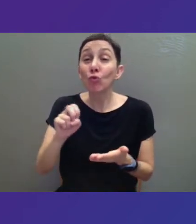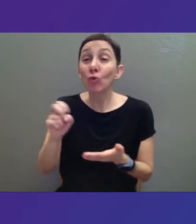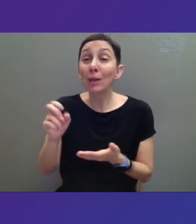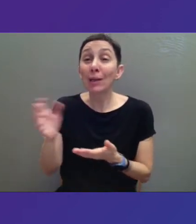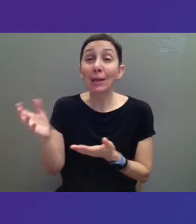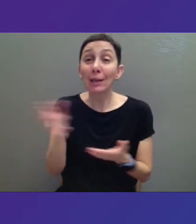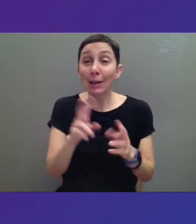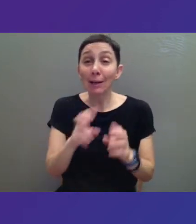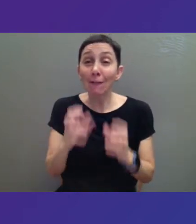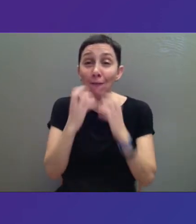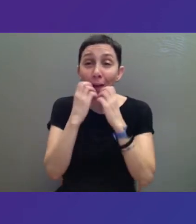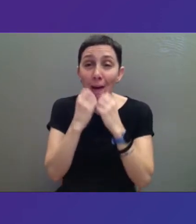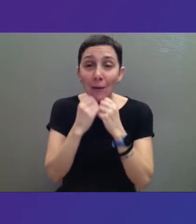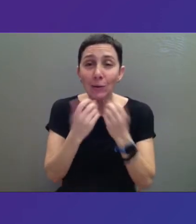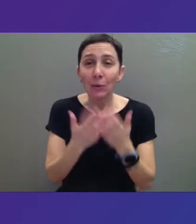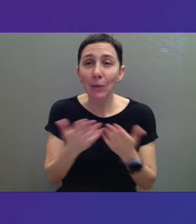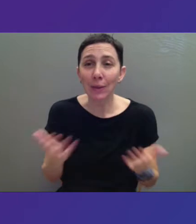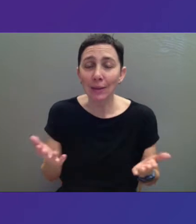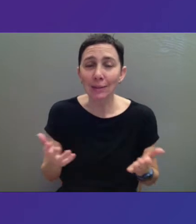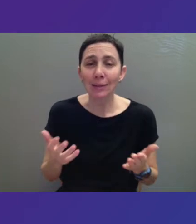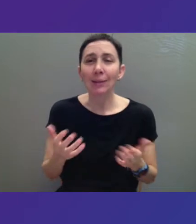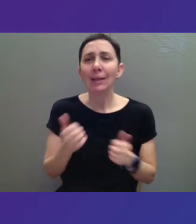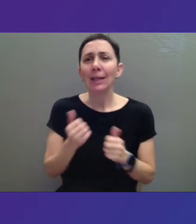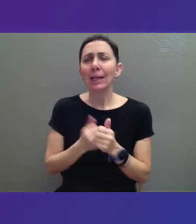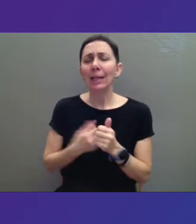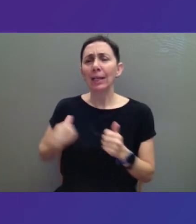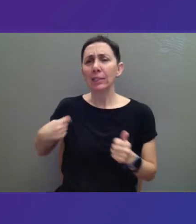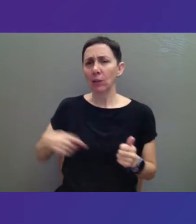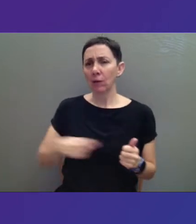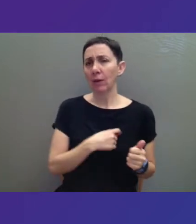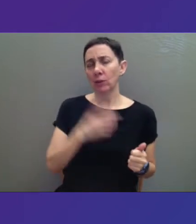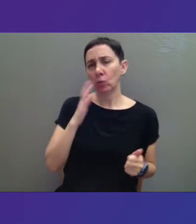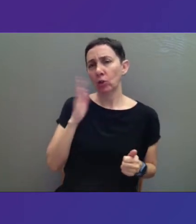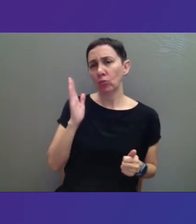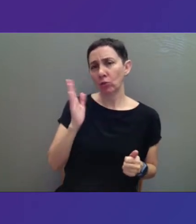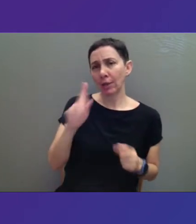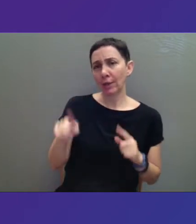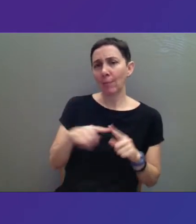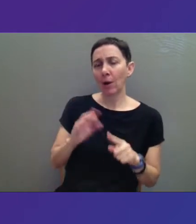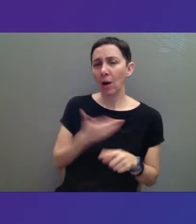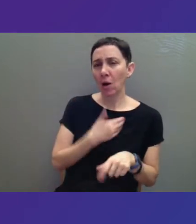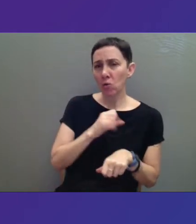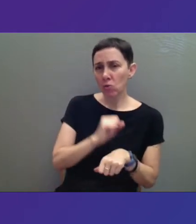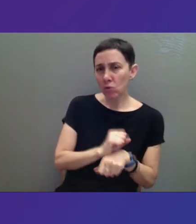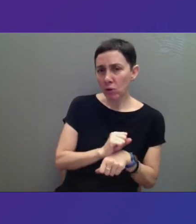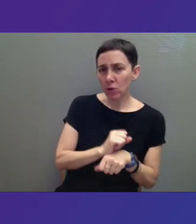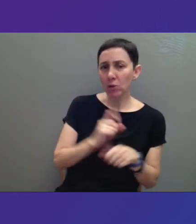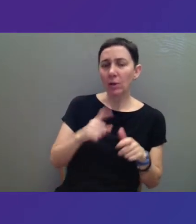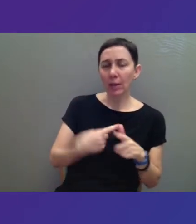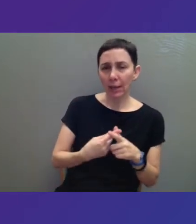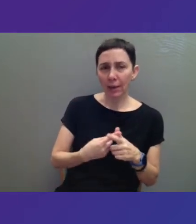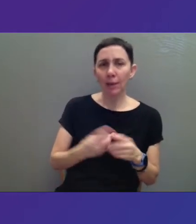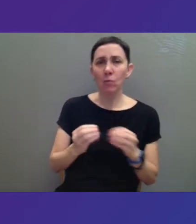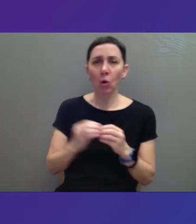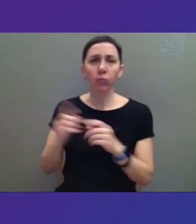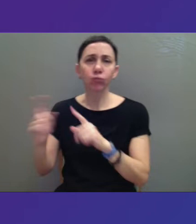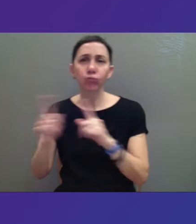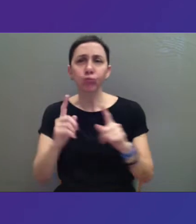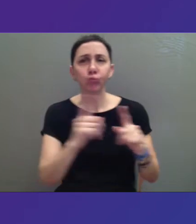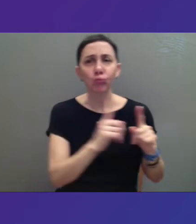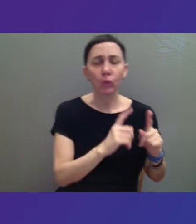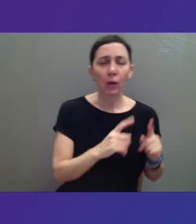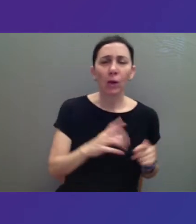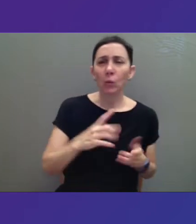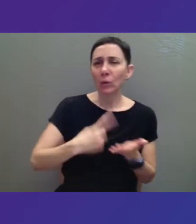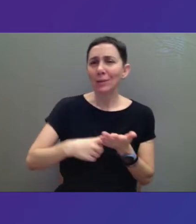later in our conversation. Each of us is just going to present to you a little bit about our own work before we open it up. So we'll talk more about embodiment